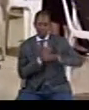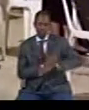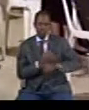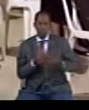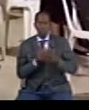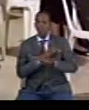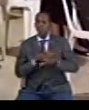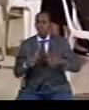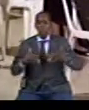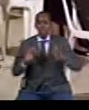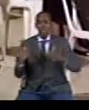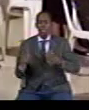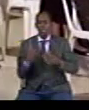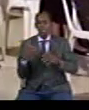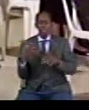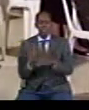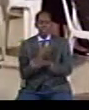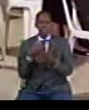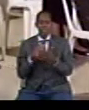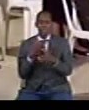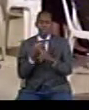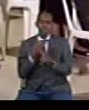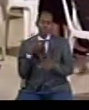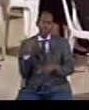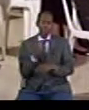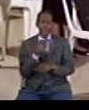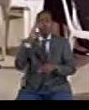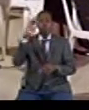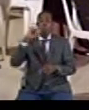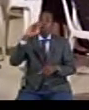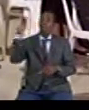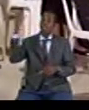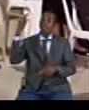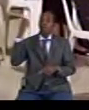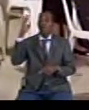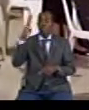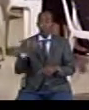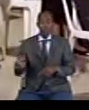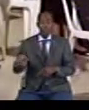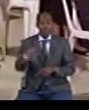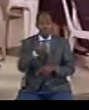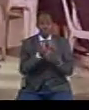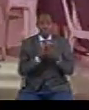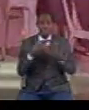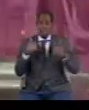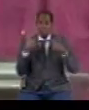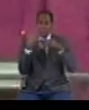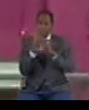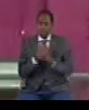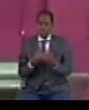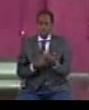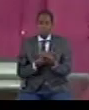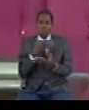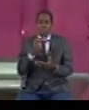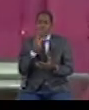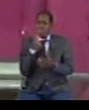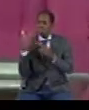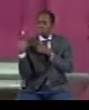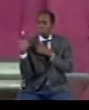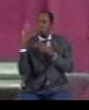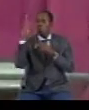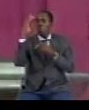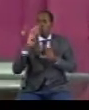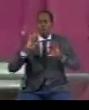you. And by the grace of God, those of us who have received this gospel, there is a responsibility the Lord has placed upon